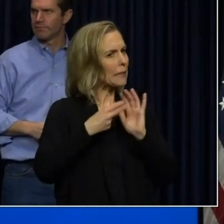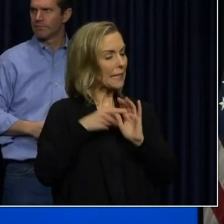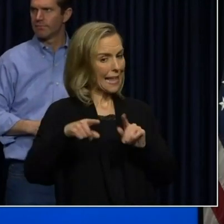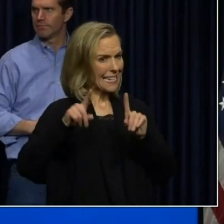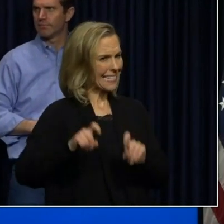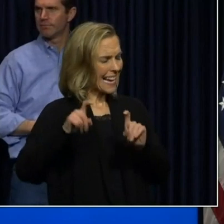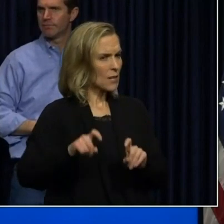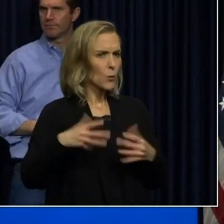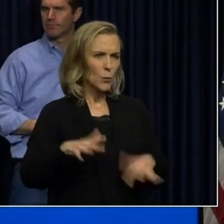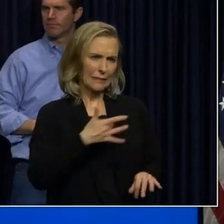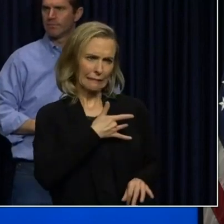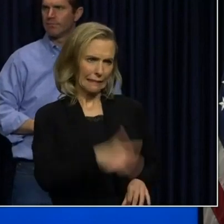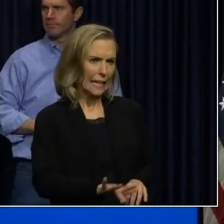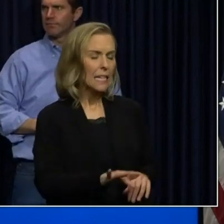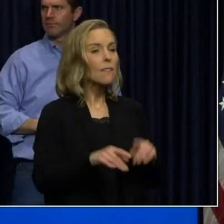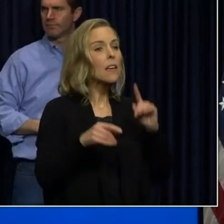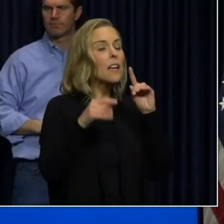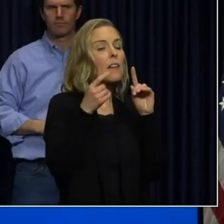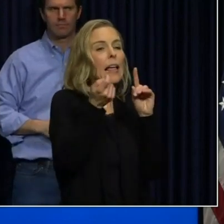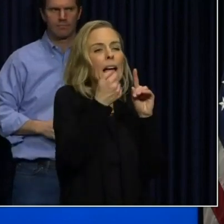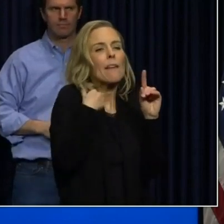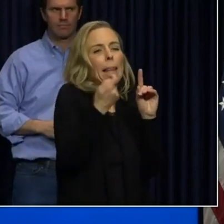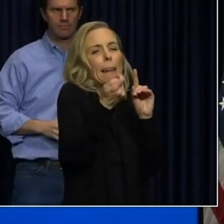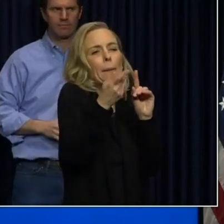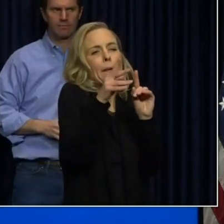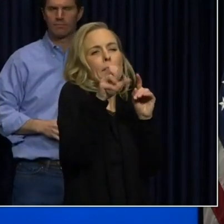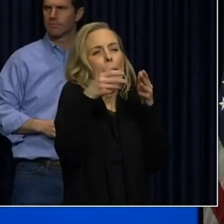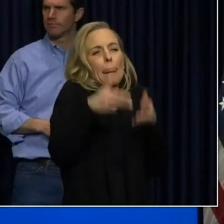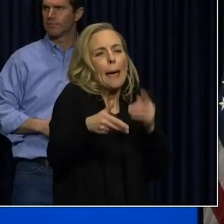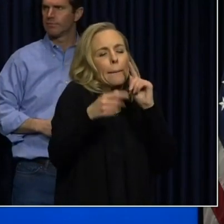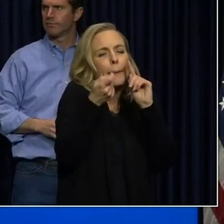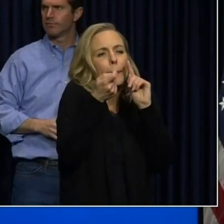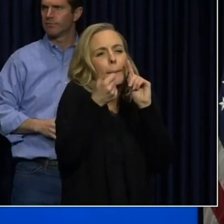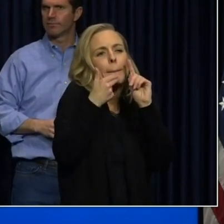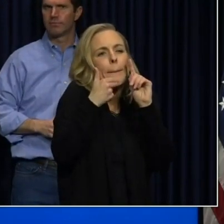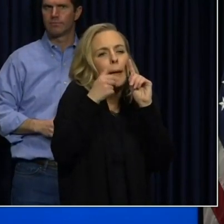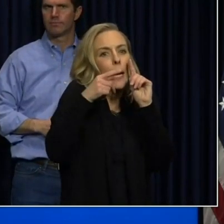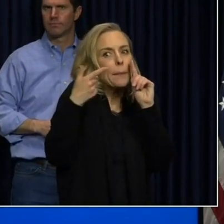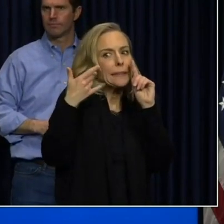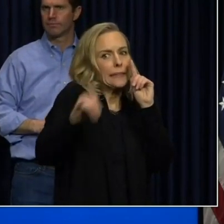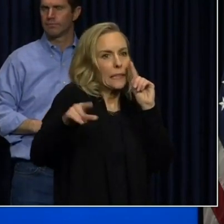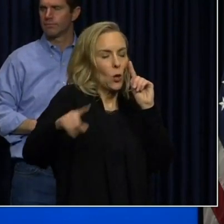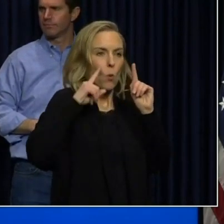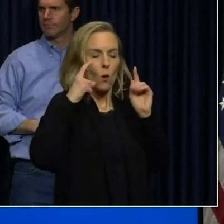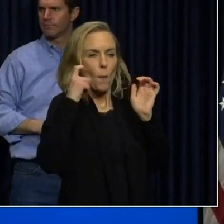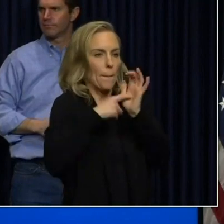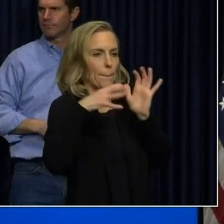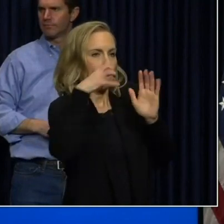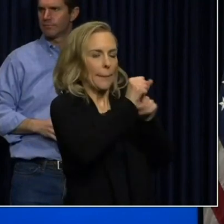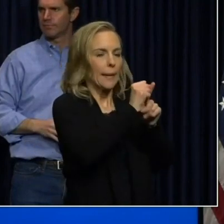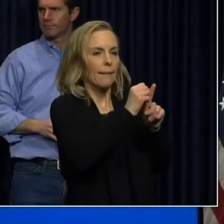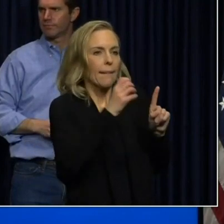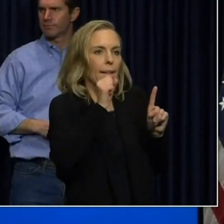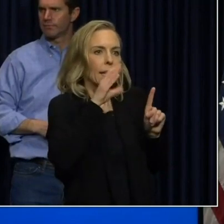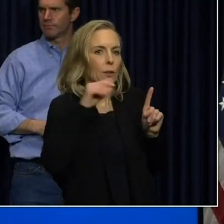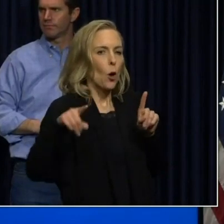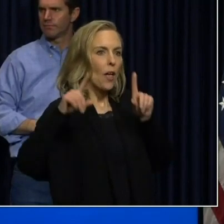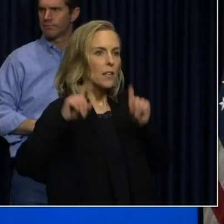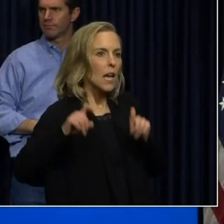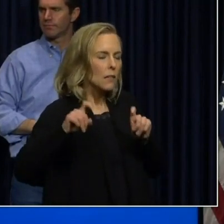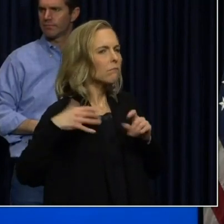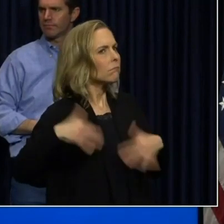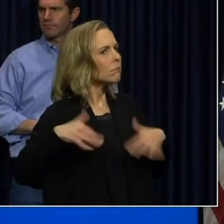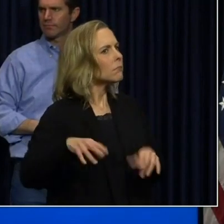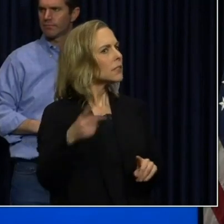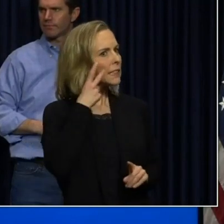bit of virus in there can still show up in the test, but maybe your body's immune system has recovered from it. So this is why the